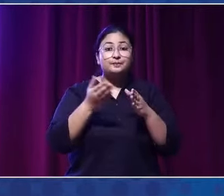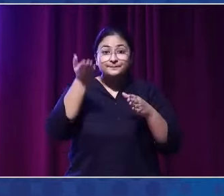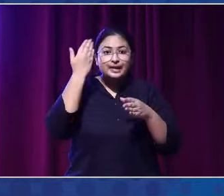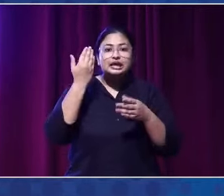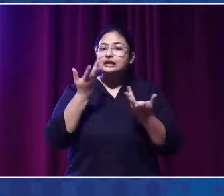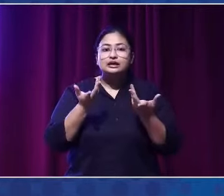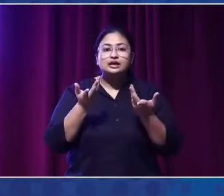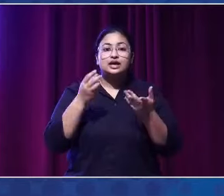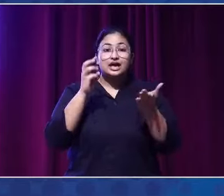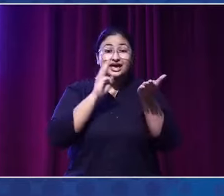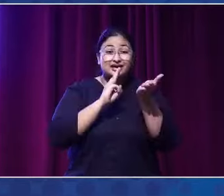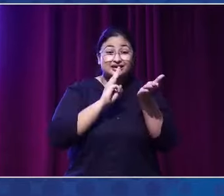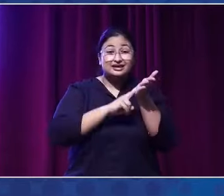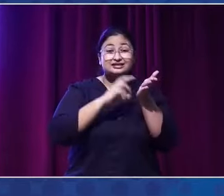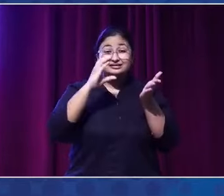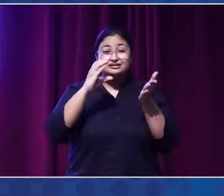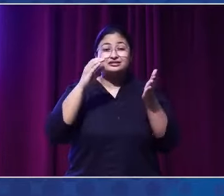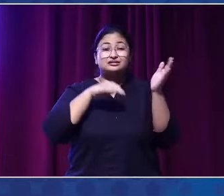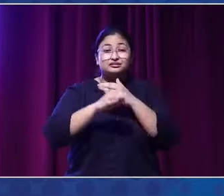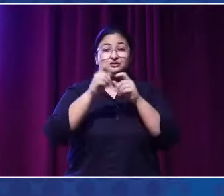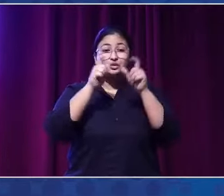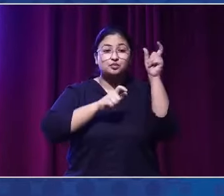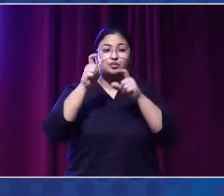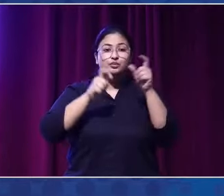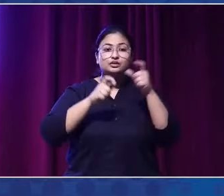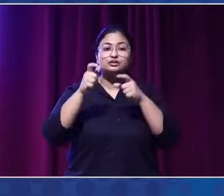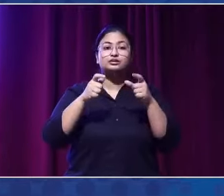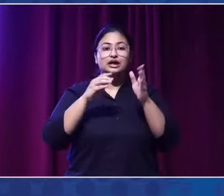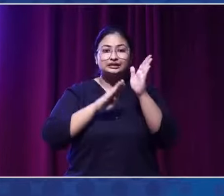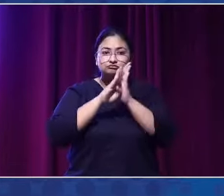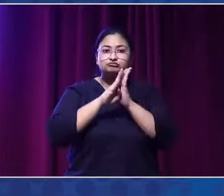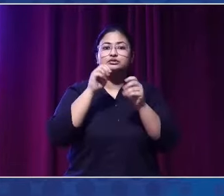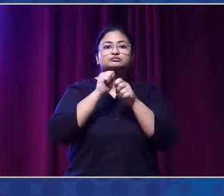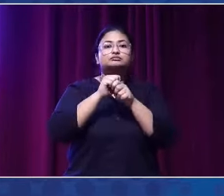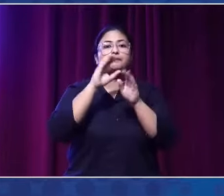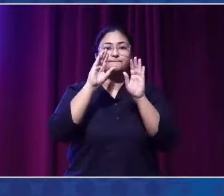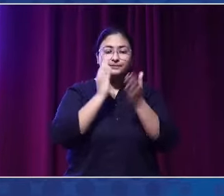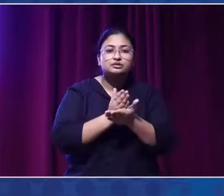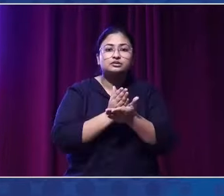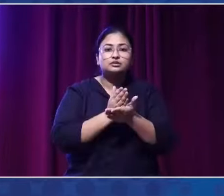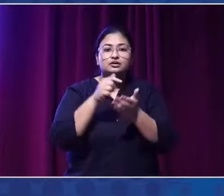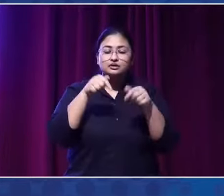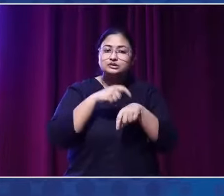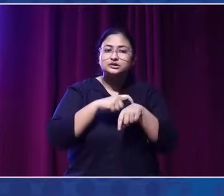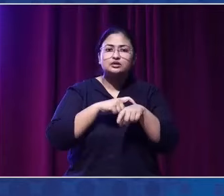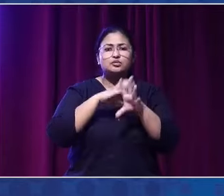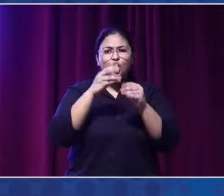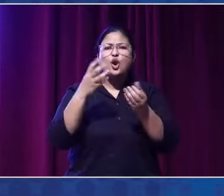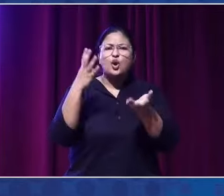tha, MCC mein sare development works band ho jaate the. Toh principle kya tha? Whatever can wait shall